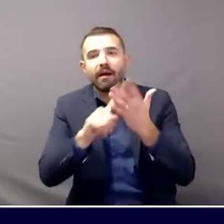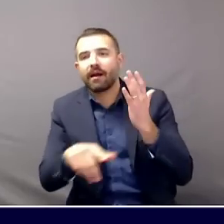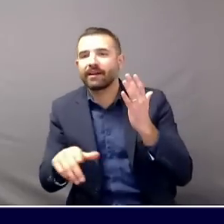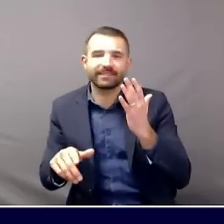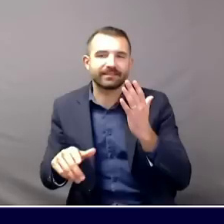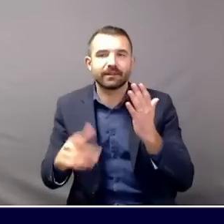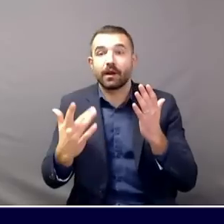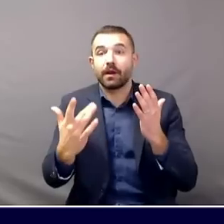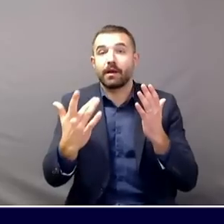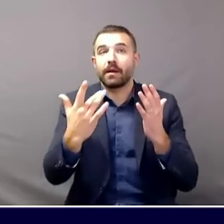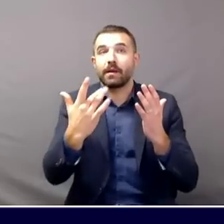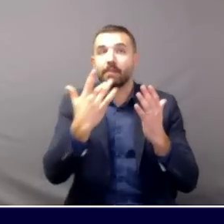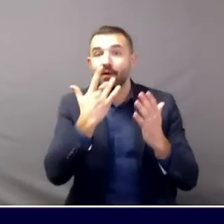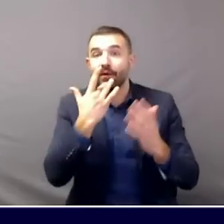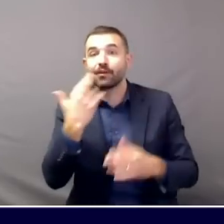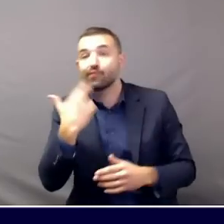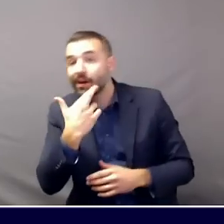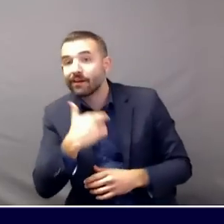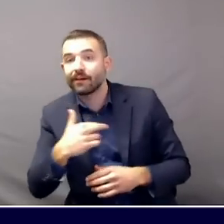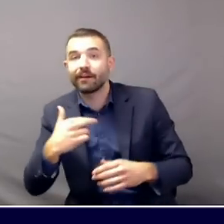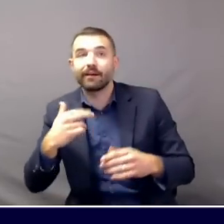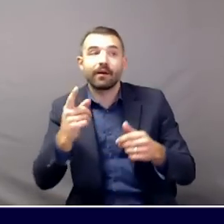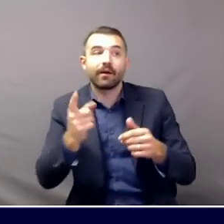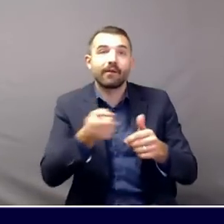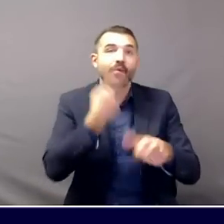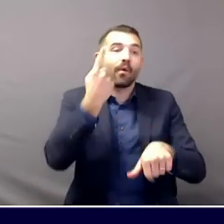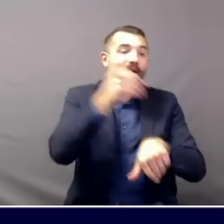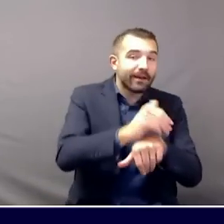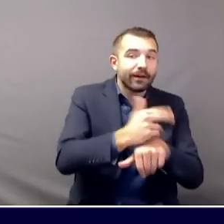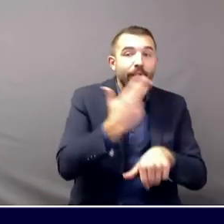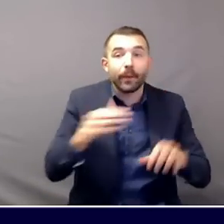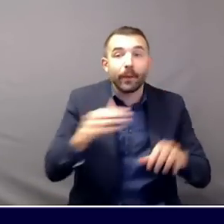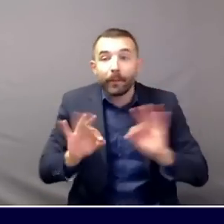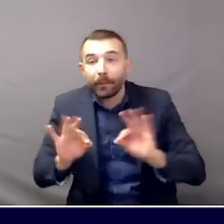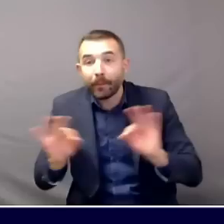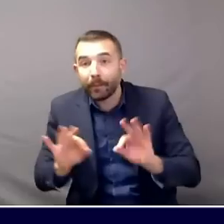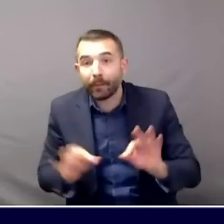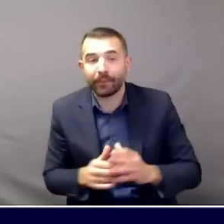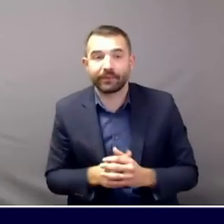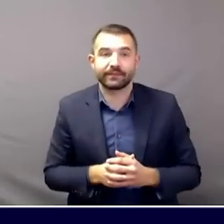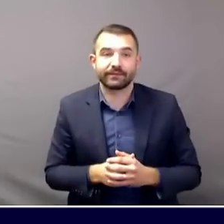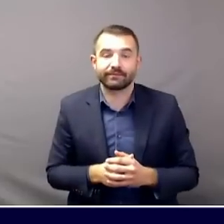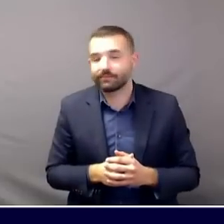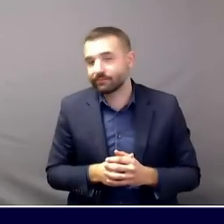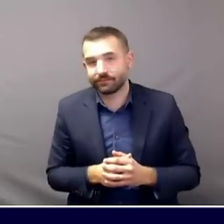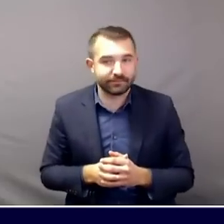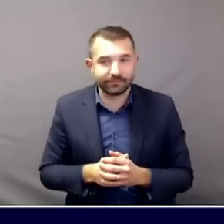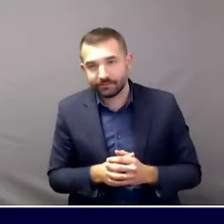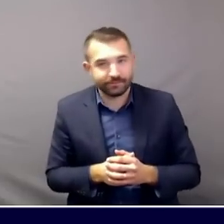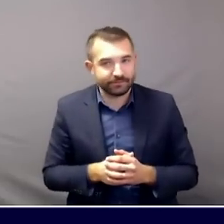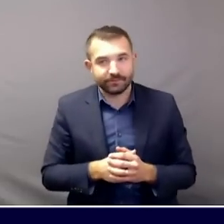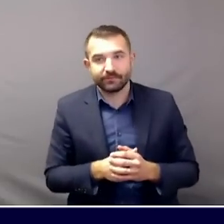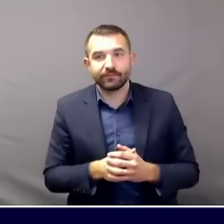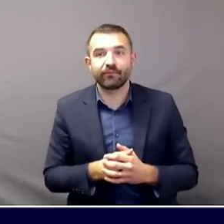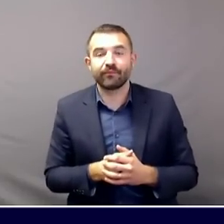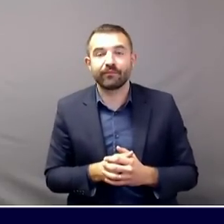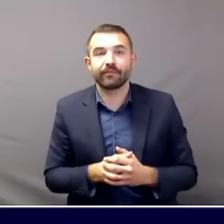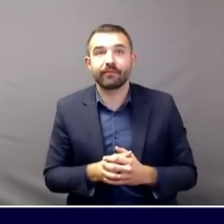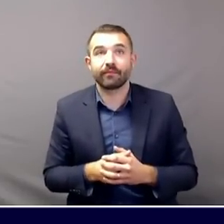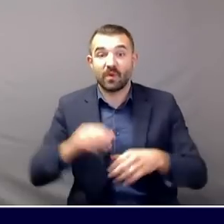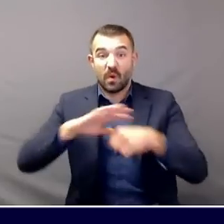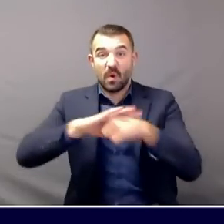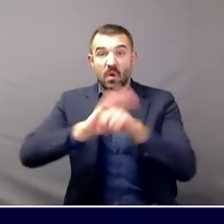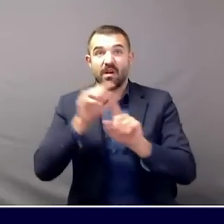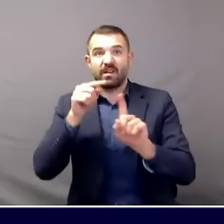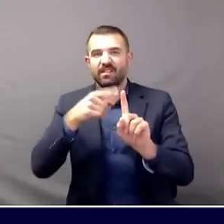restaurant and hang out with friends for one evening. I mean, it's Saturday, right? But this virus doesn't take Saturdays off, and it doesn't